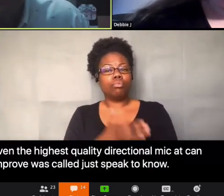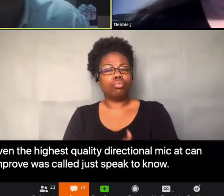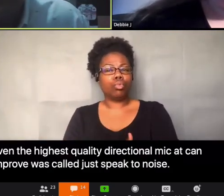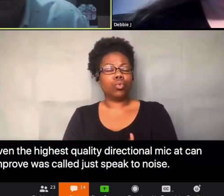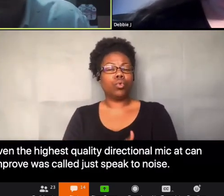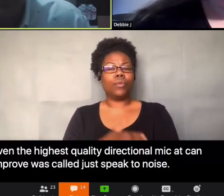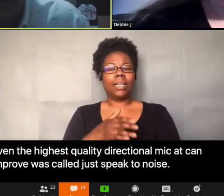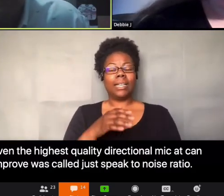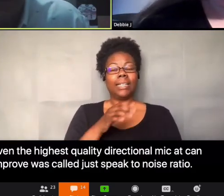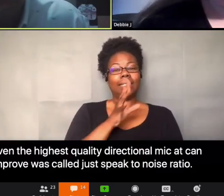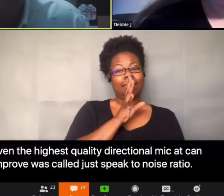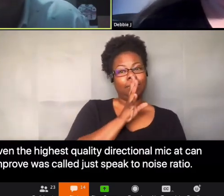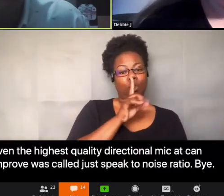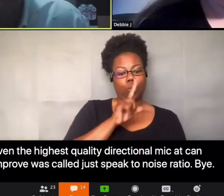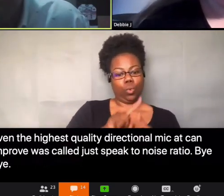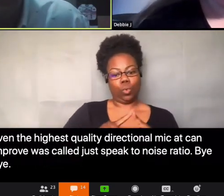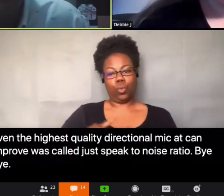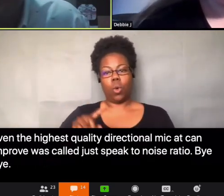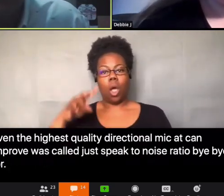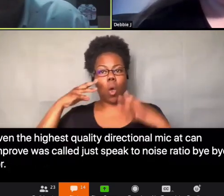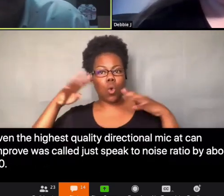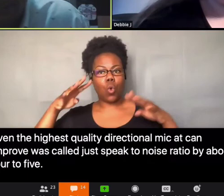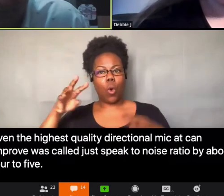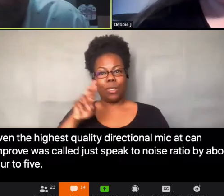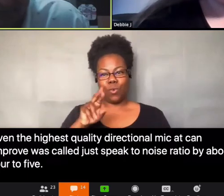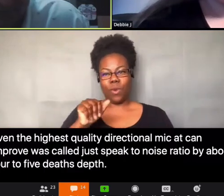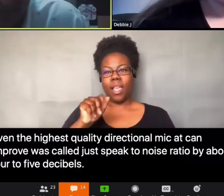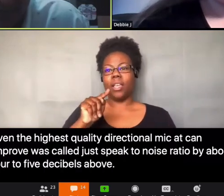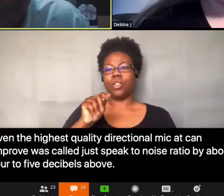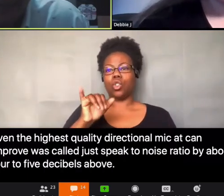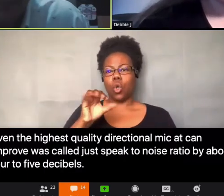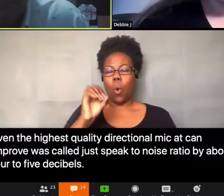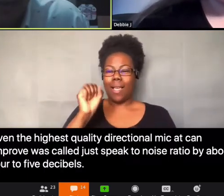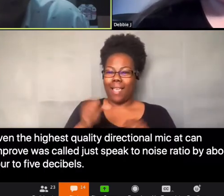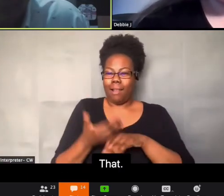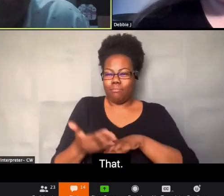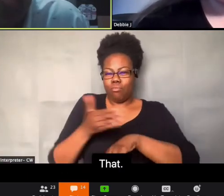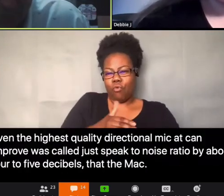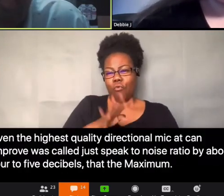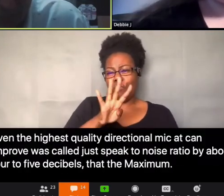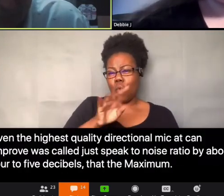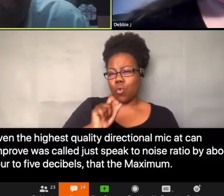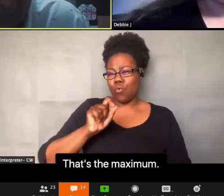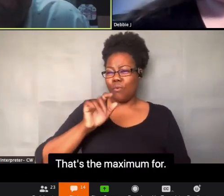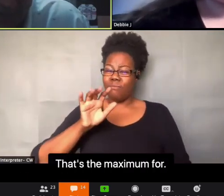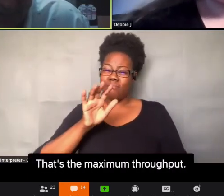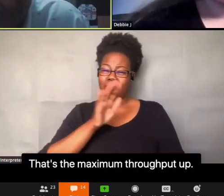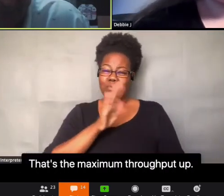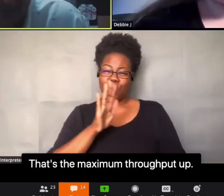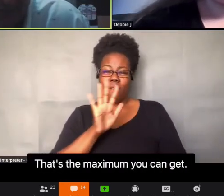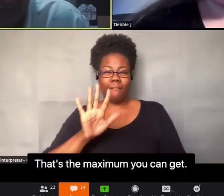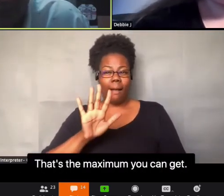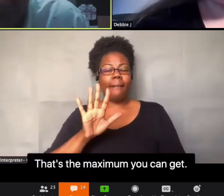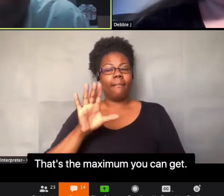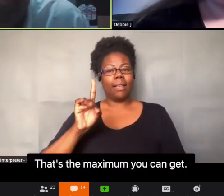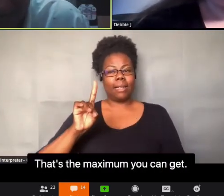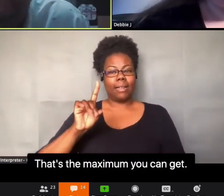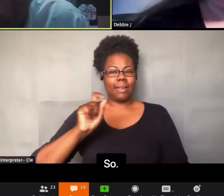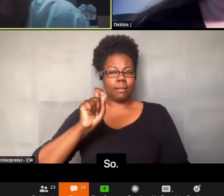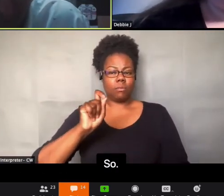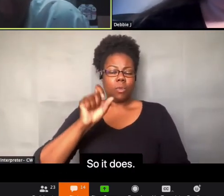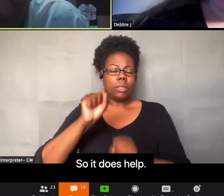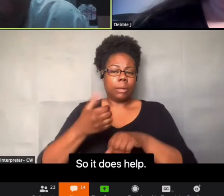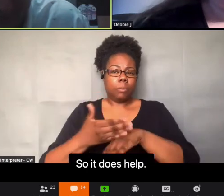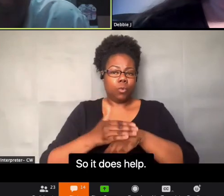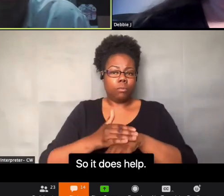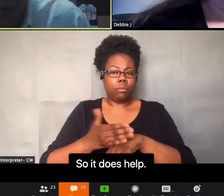noise ratio by about 4 to 5 decibels. That's the maximum improvement you could get. So it does